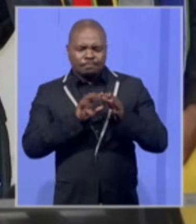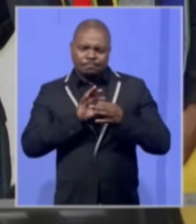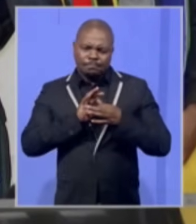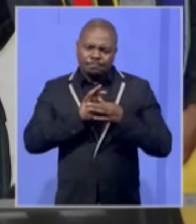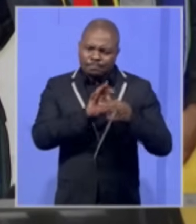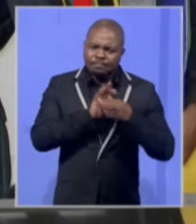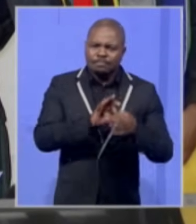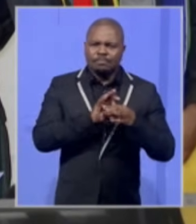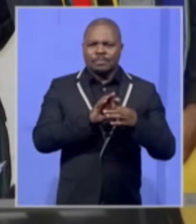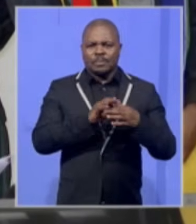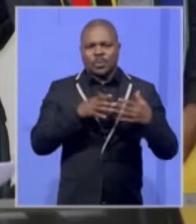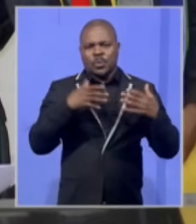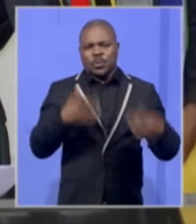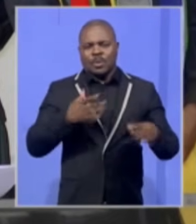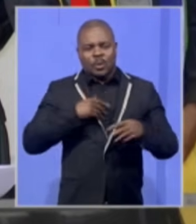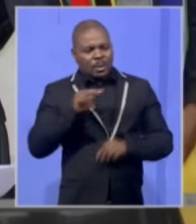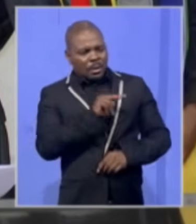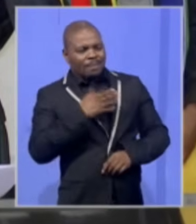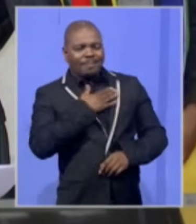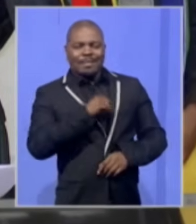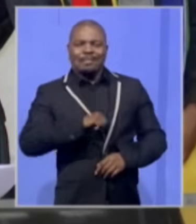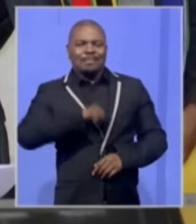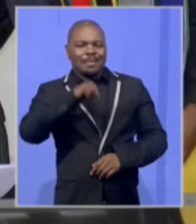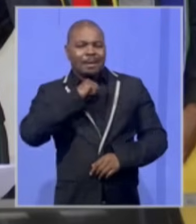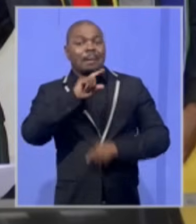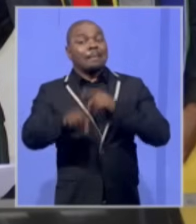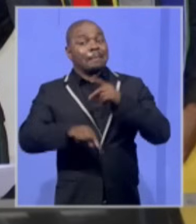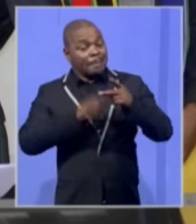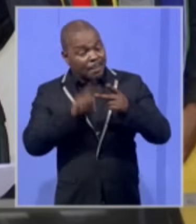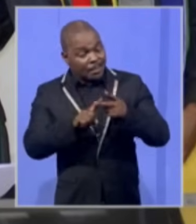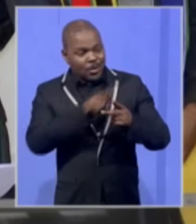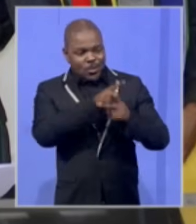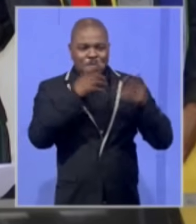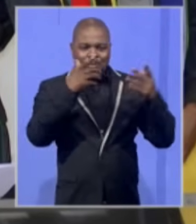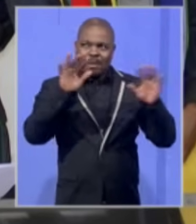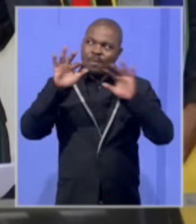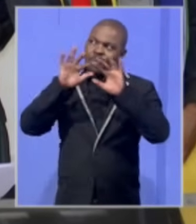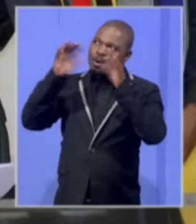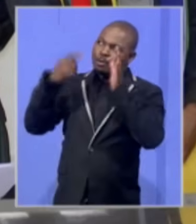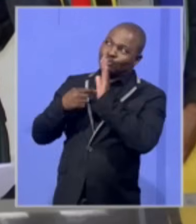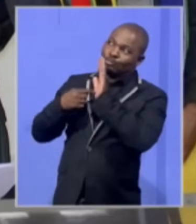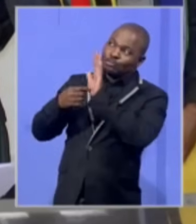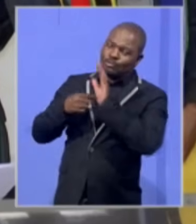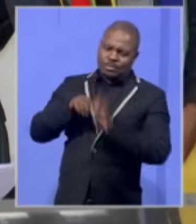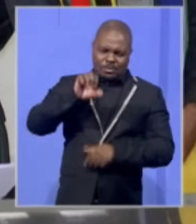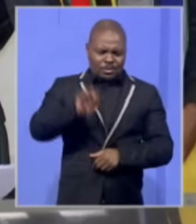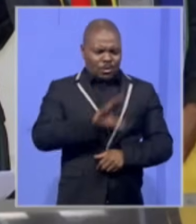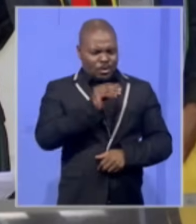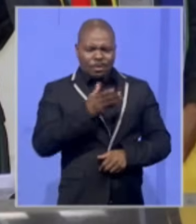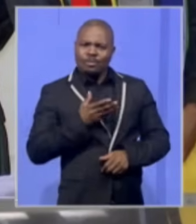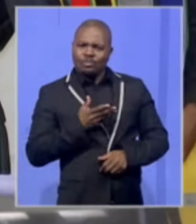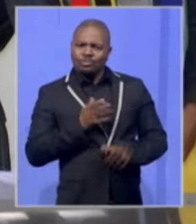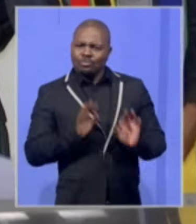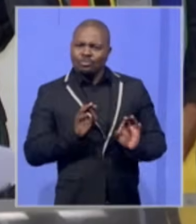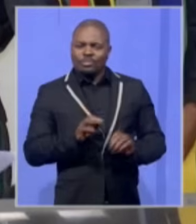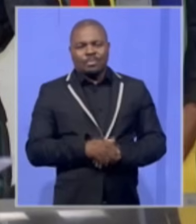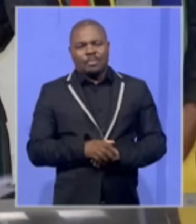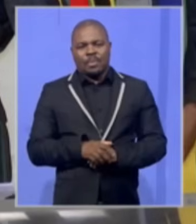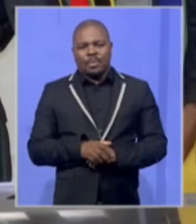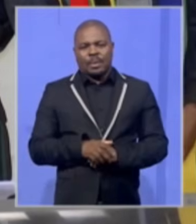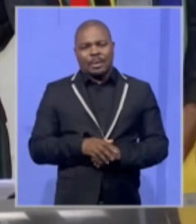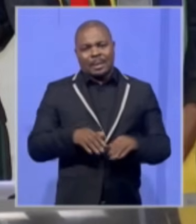have not only made us proud, but have also shown the world what South Africans are made of. You have